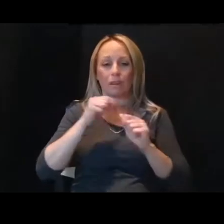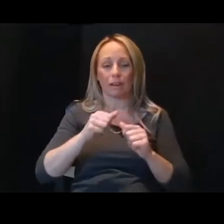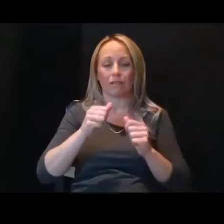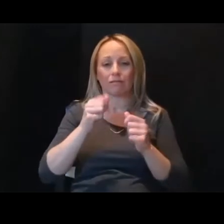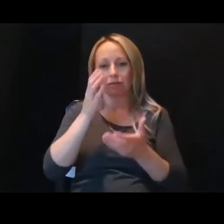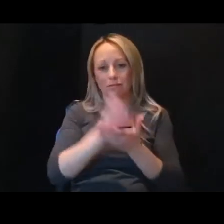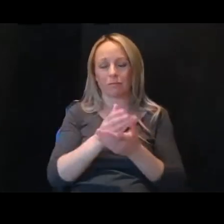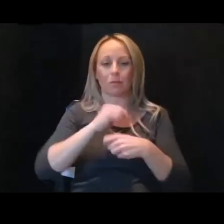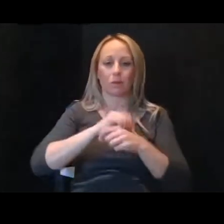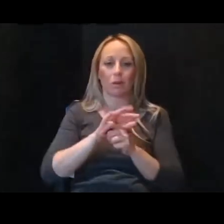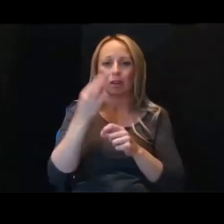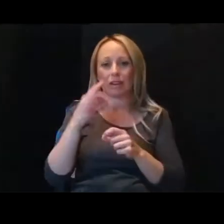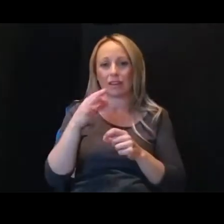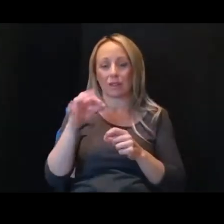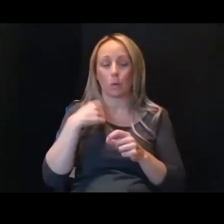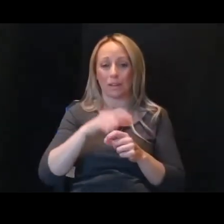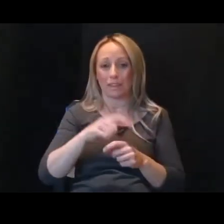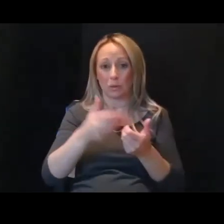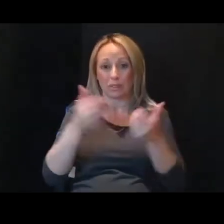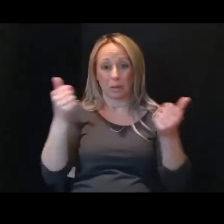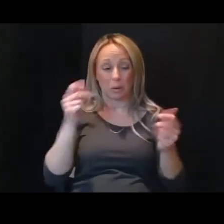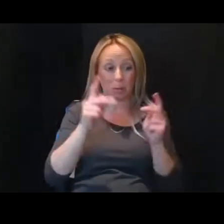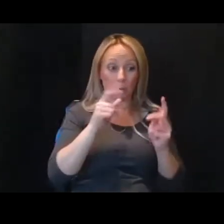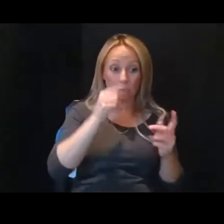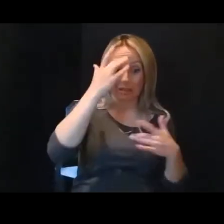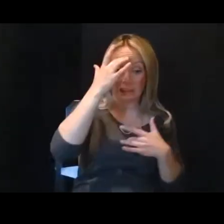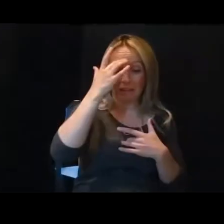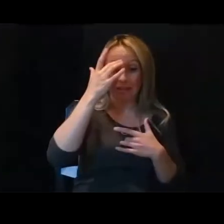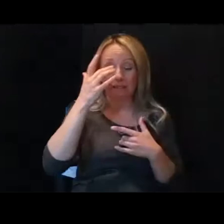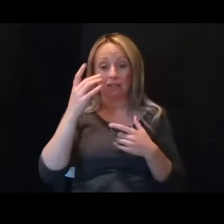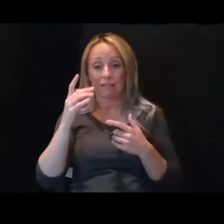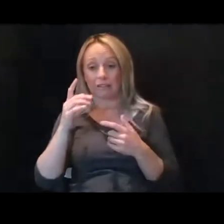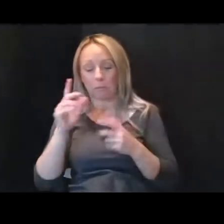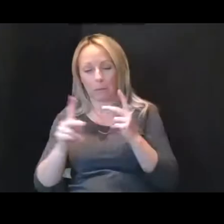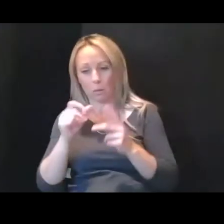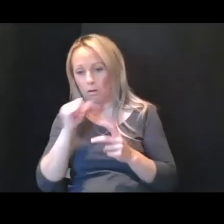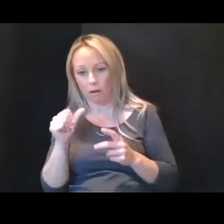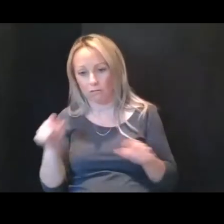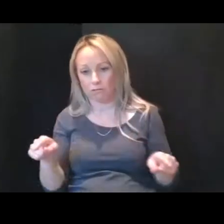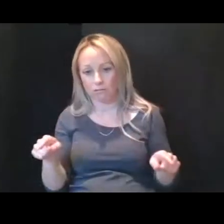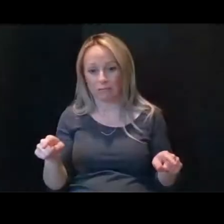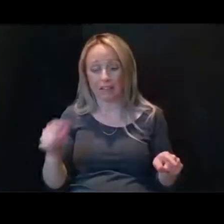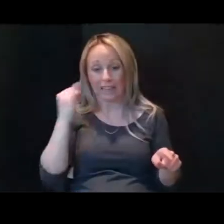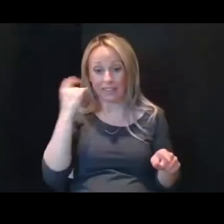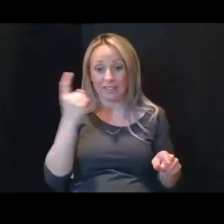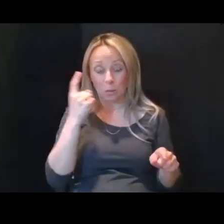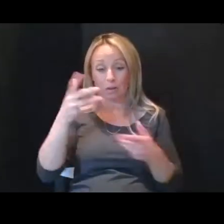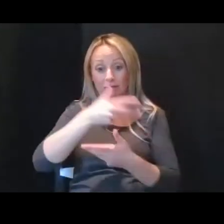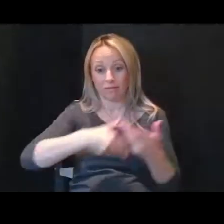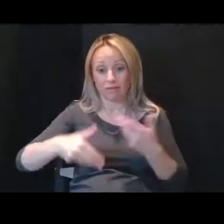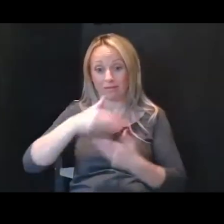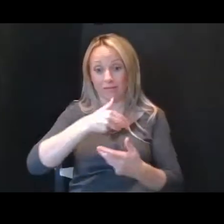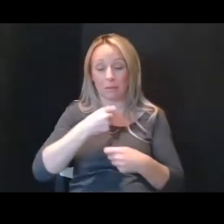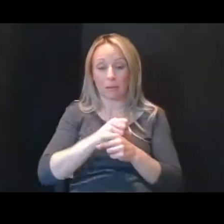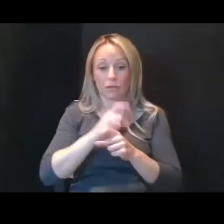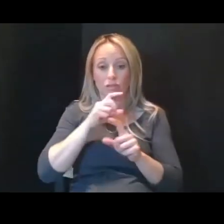who are sick from those who are not, and separate those who are around someone who is sick to ensure that they don't continue to spread